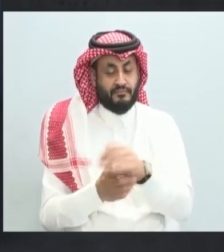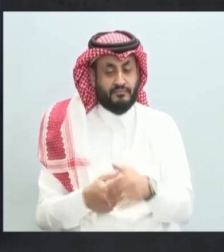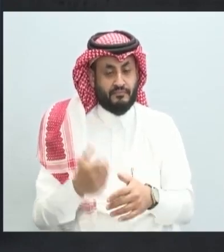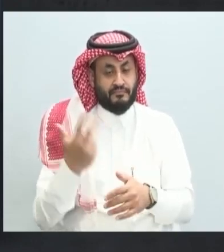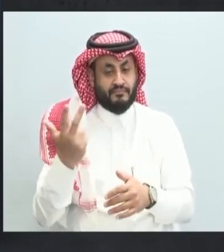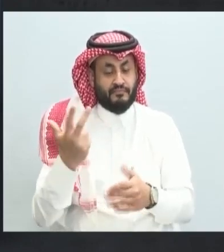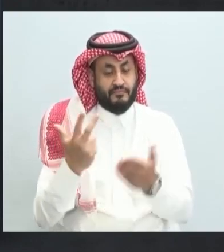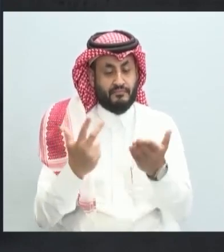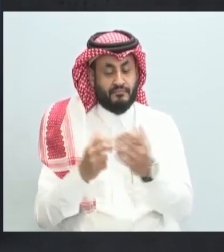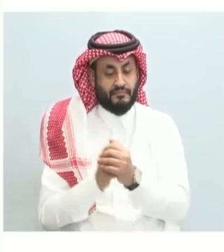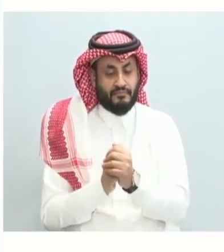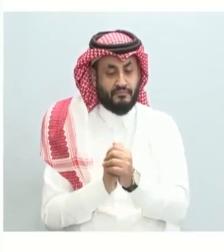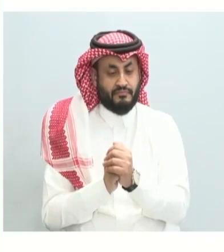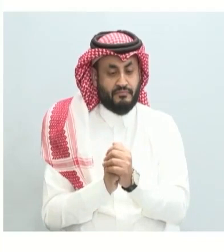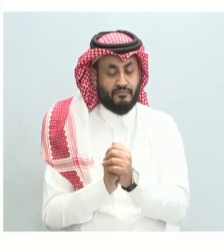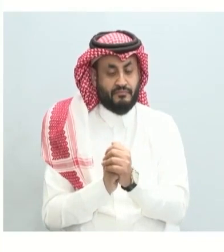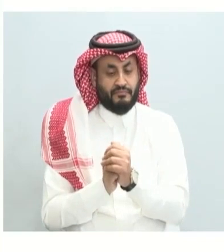move on to number 3.